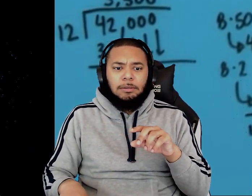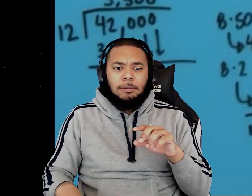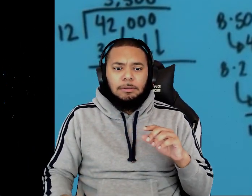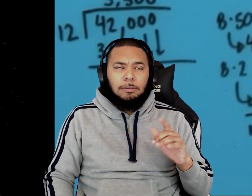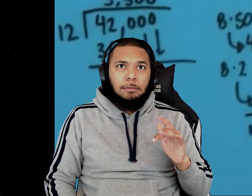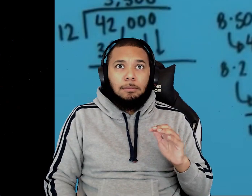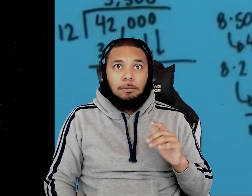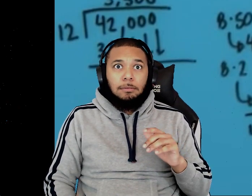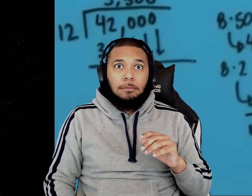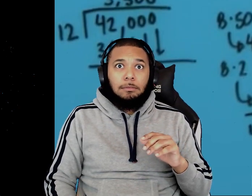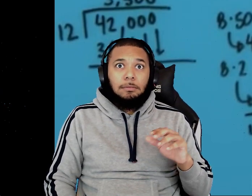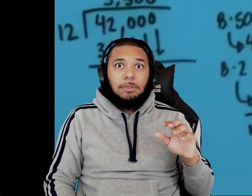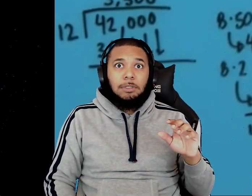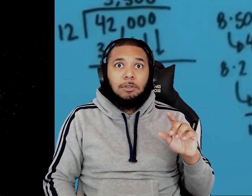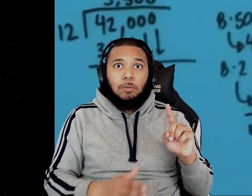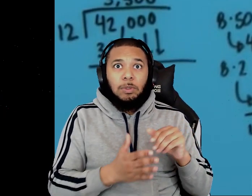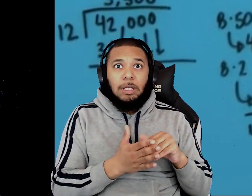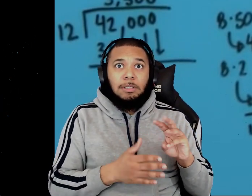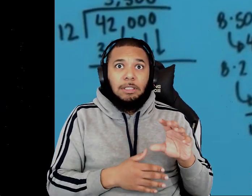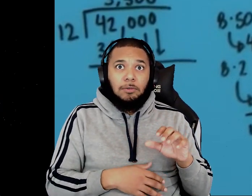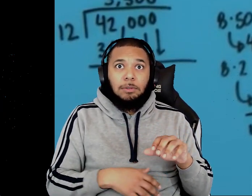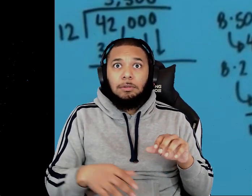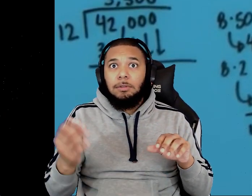is 14. So